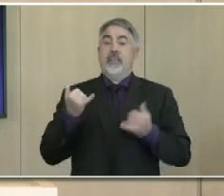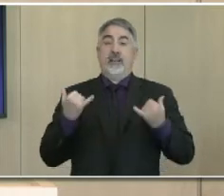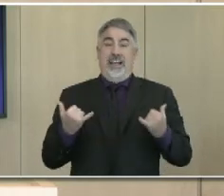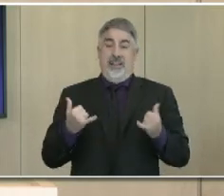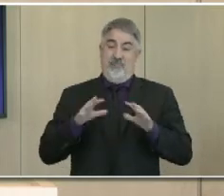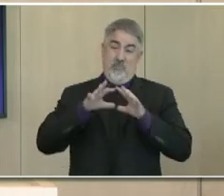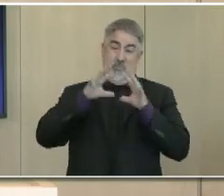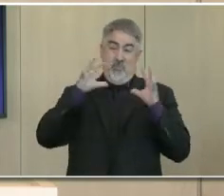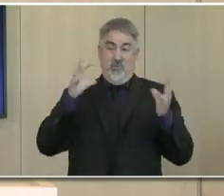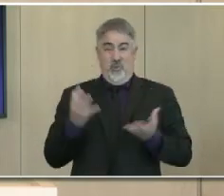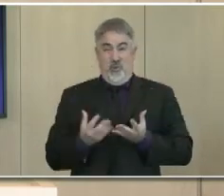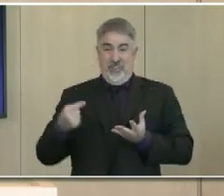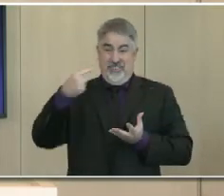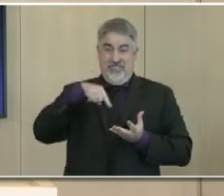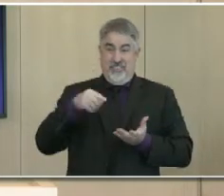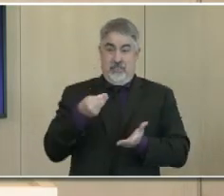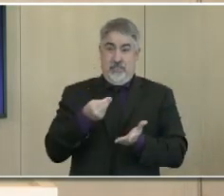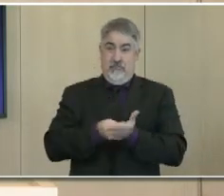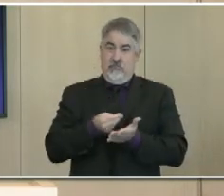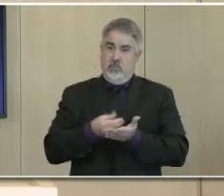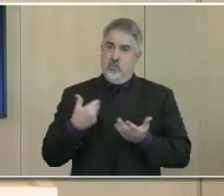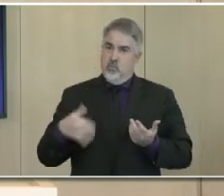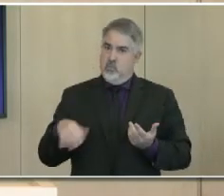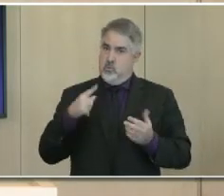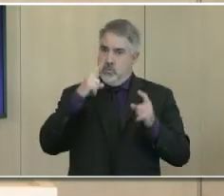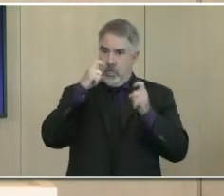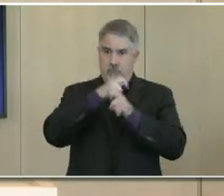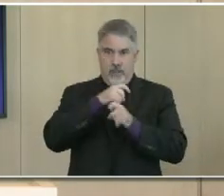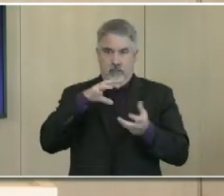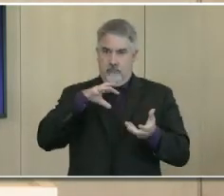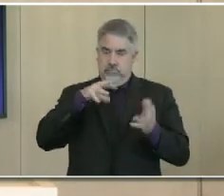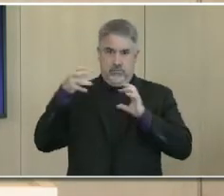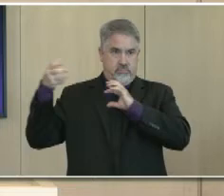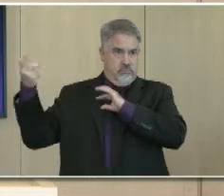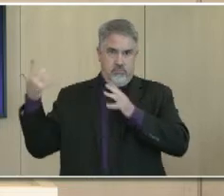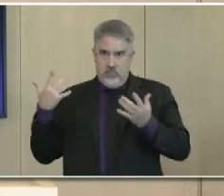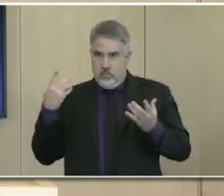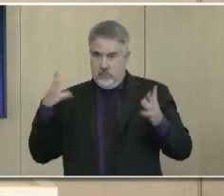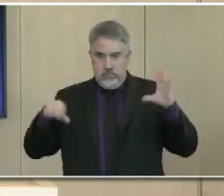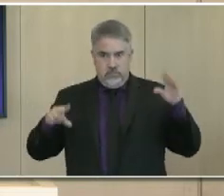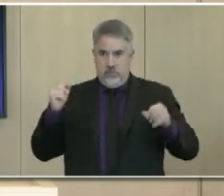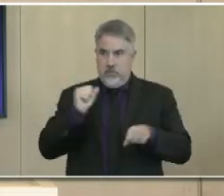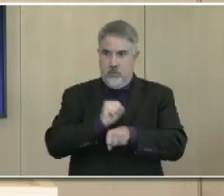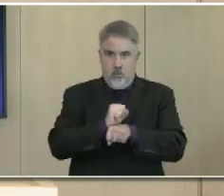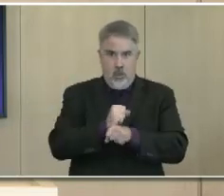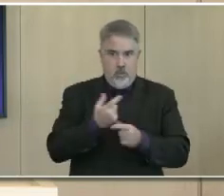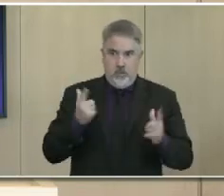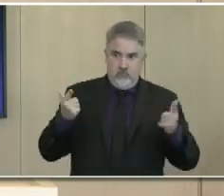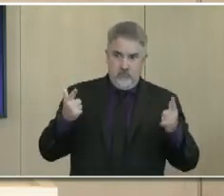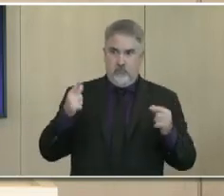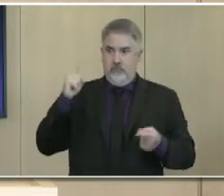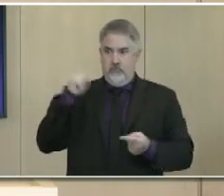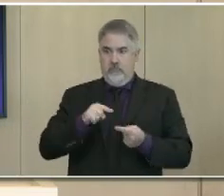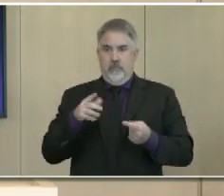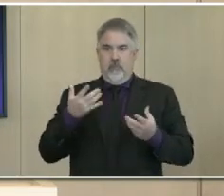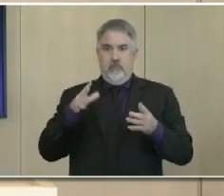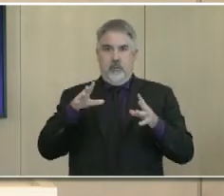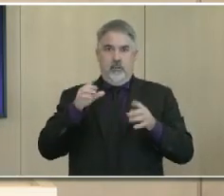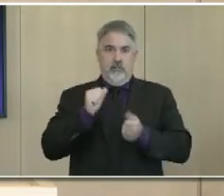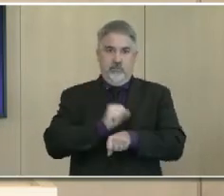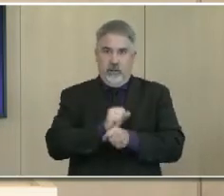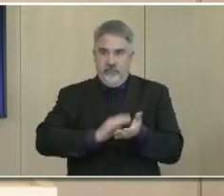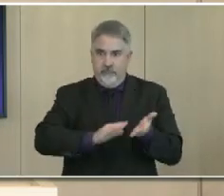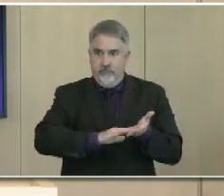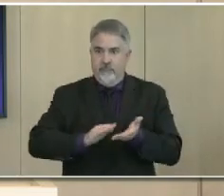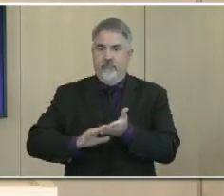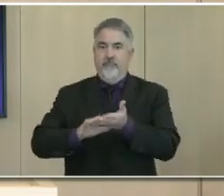as complex, with as much information as flowing, that at times it is really important that we continue to